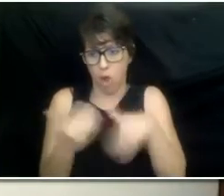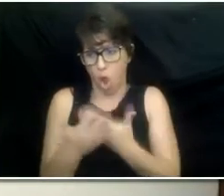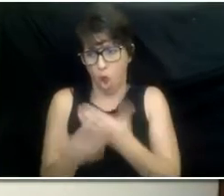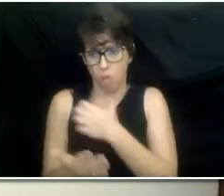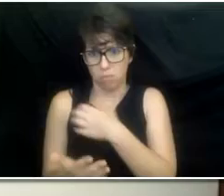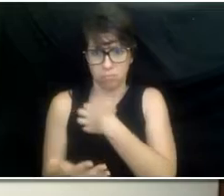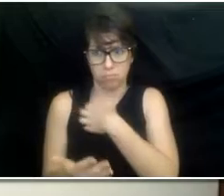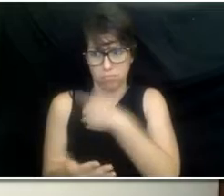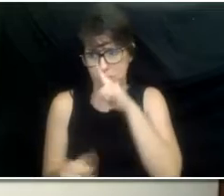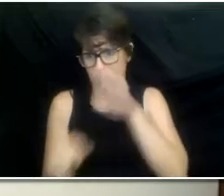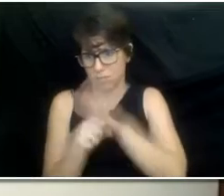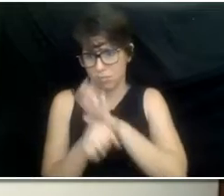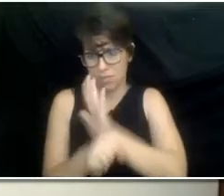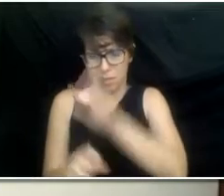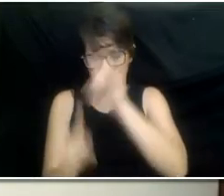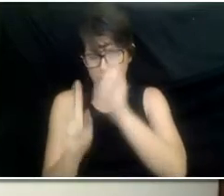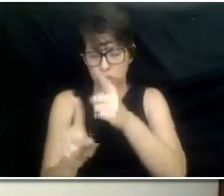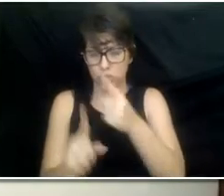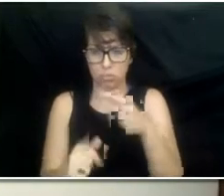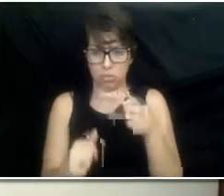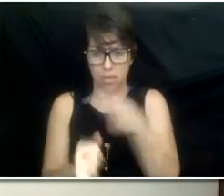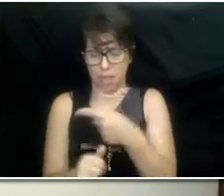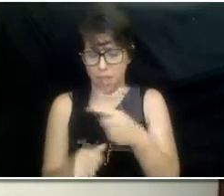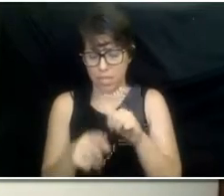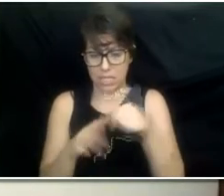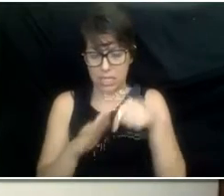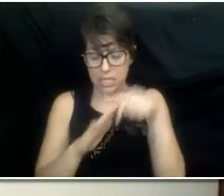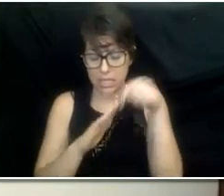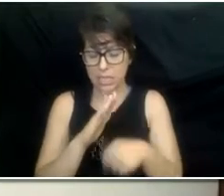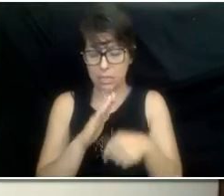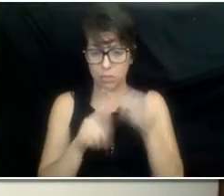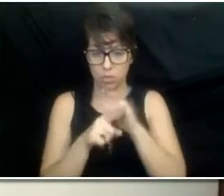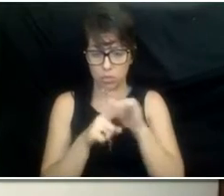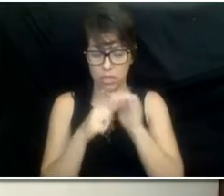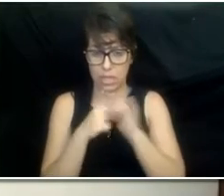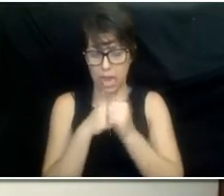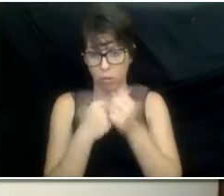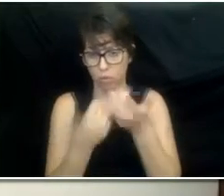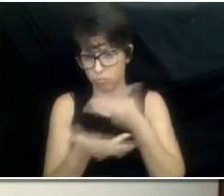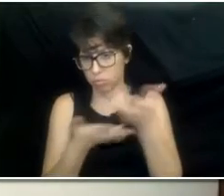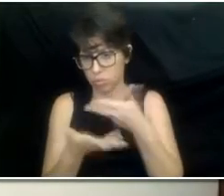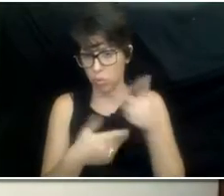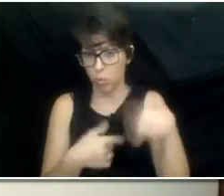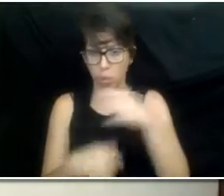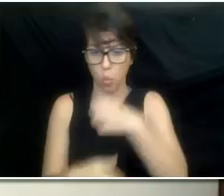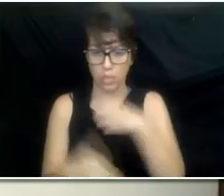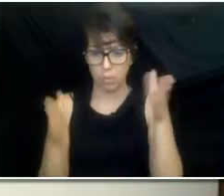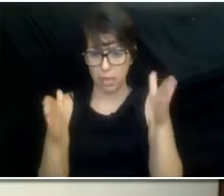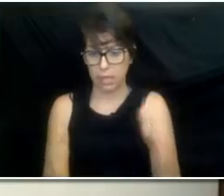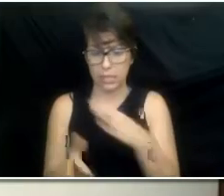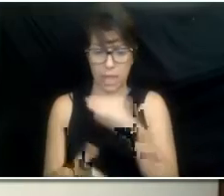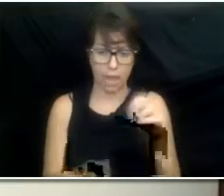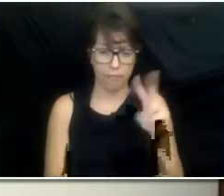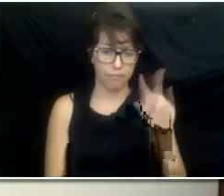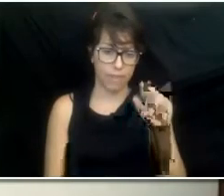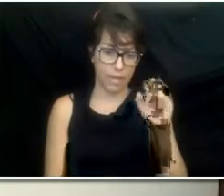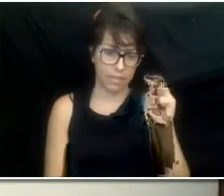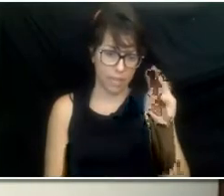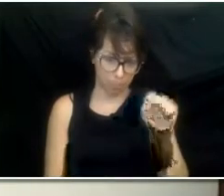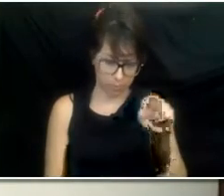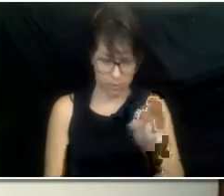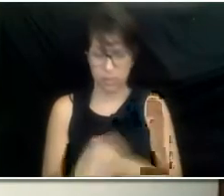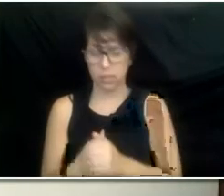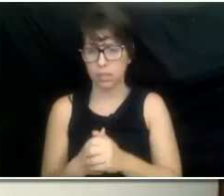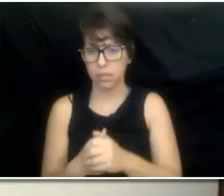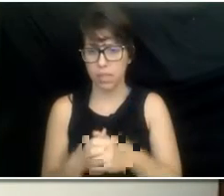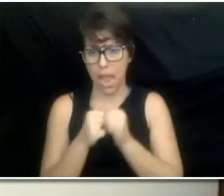per se we we can give you the name of the advocacy groups we can give you you know go to your clergy go go to your friends and family there are